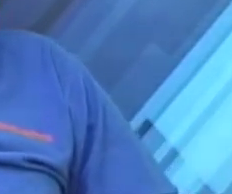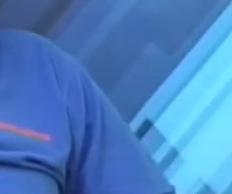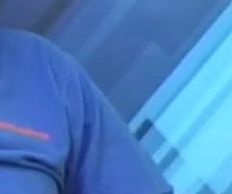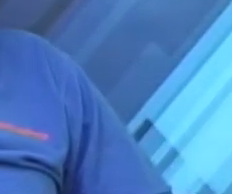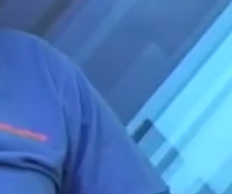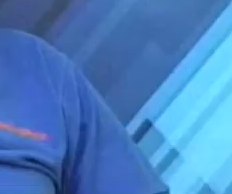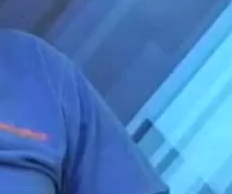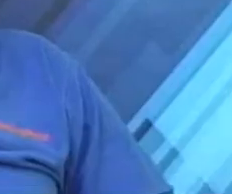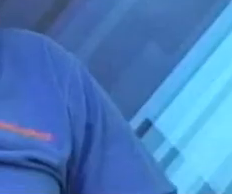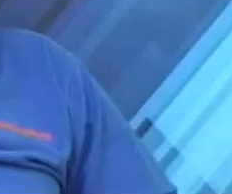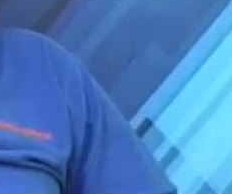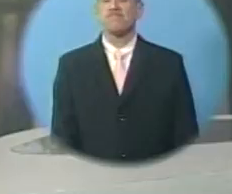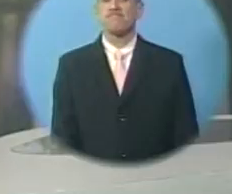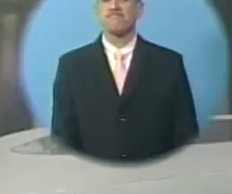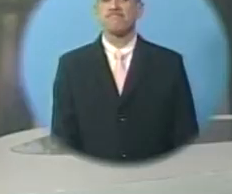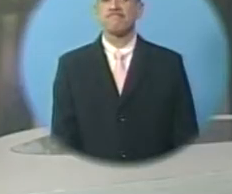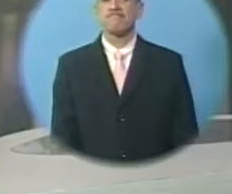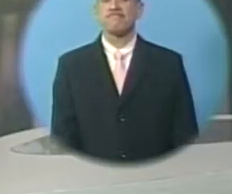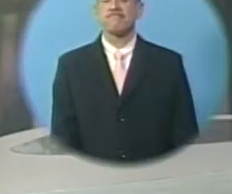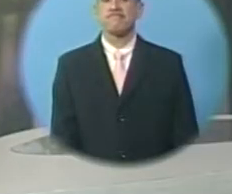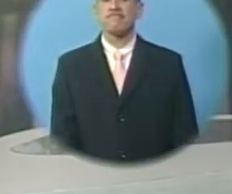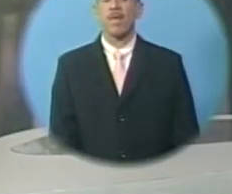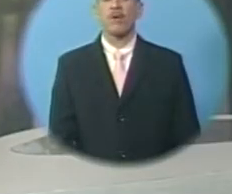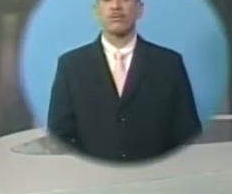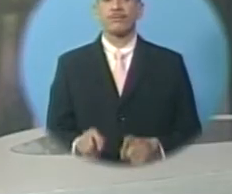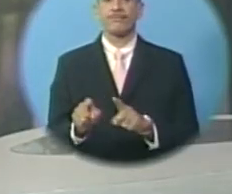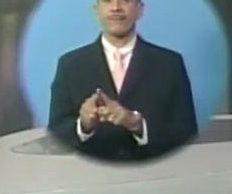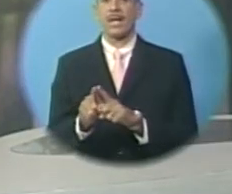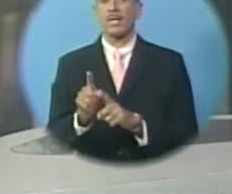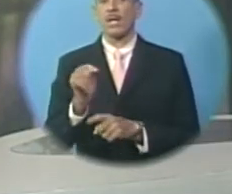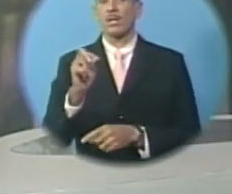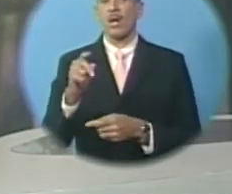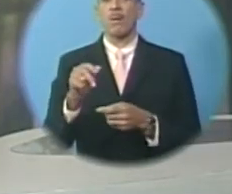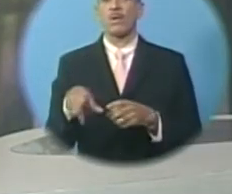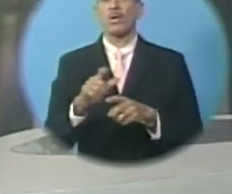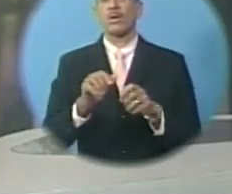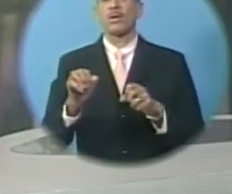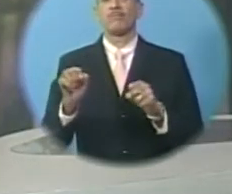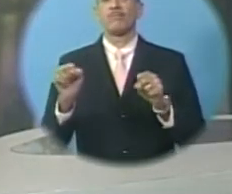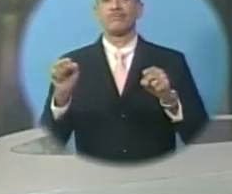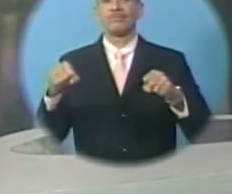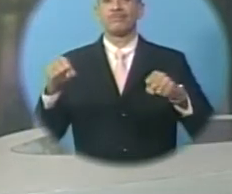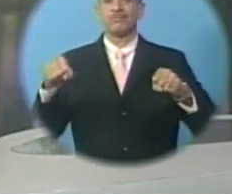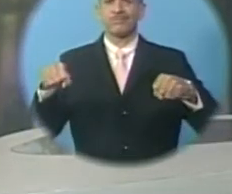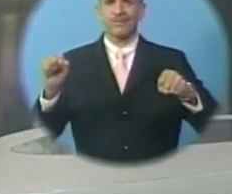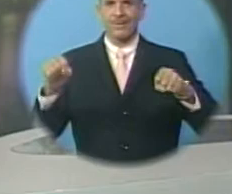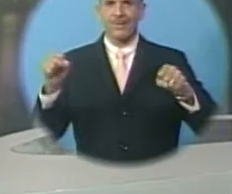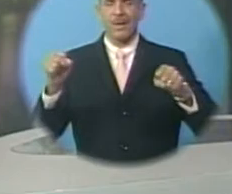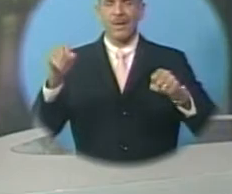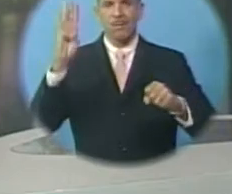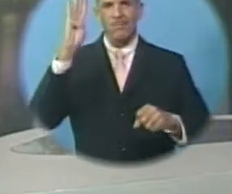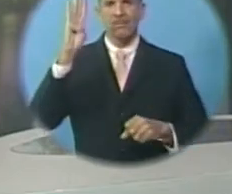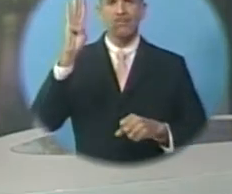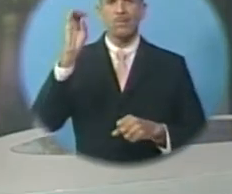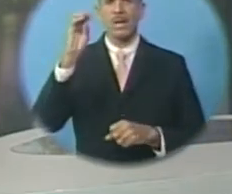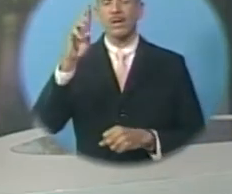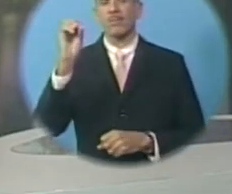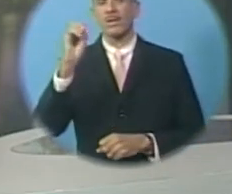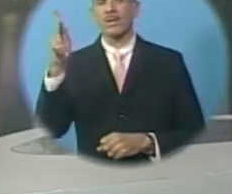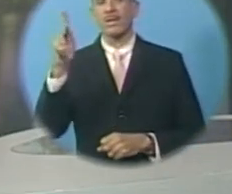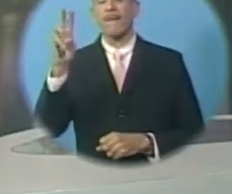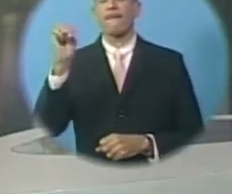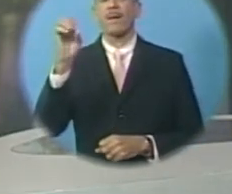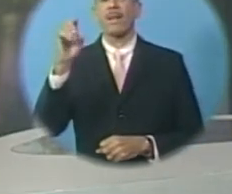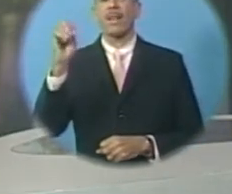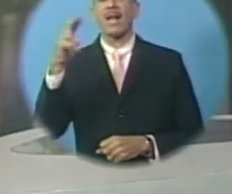subscribe, really good. Meanwhile, top local biker Brooke Miller is having some serious issues. Not only